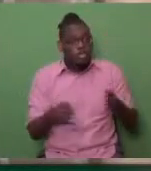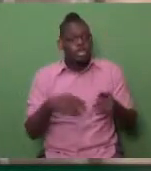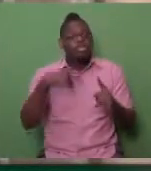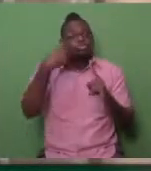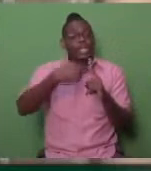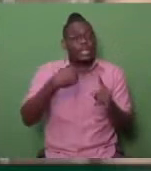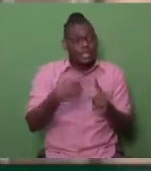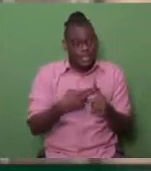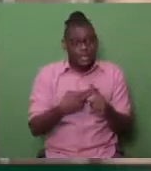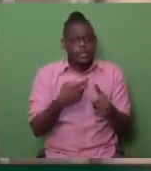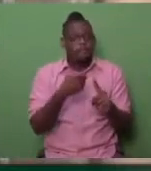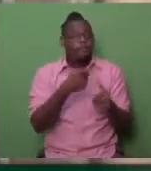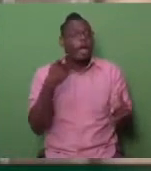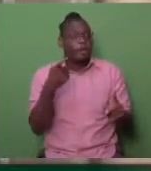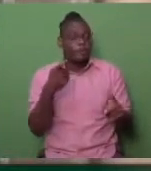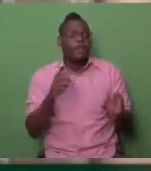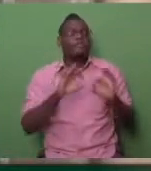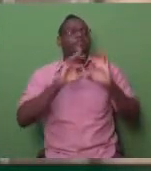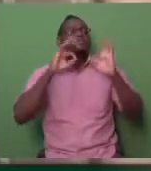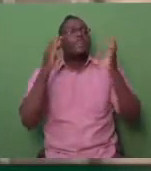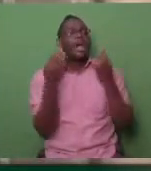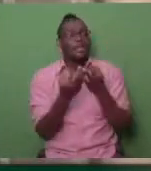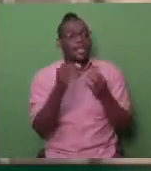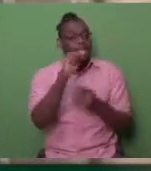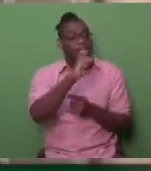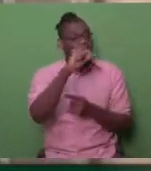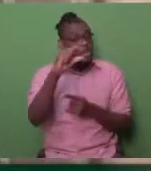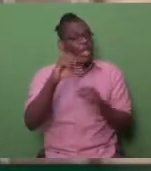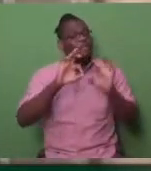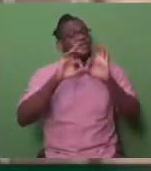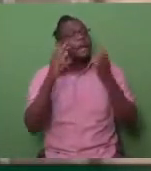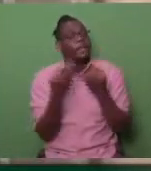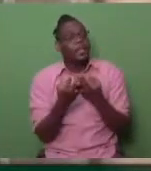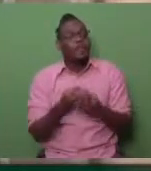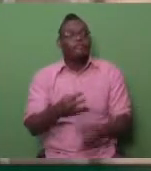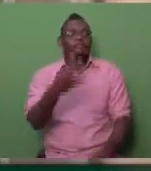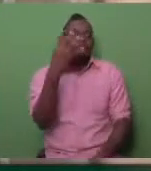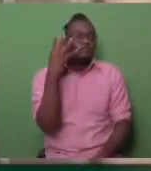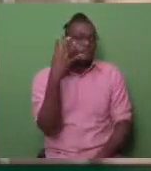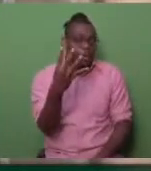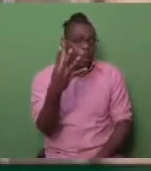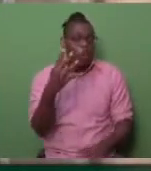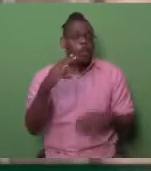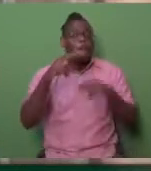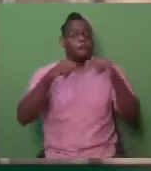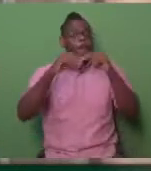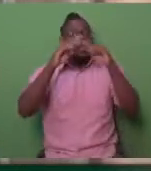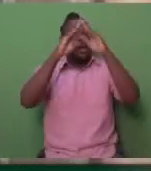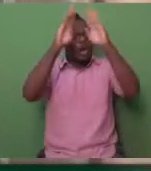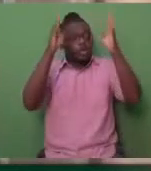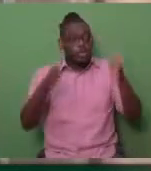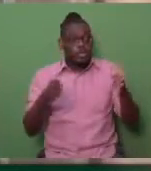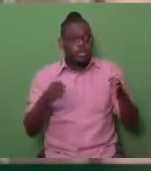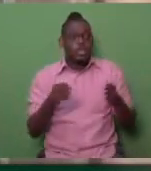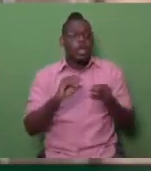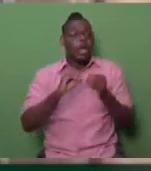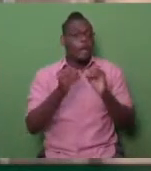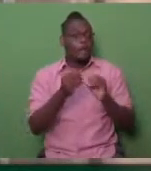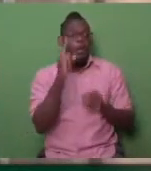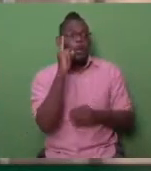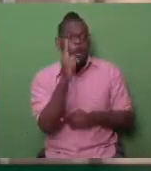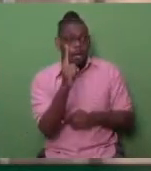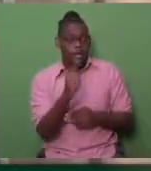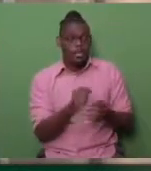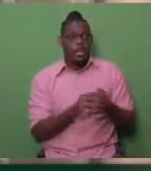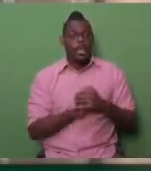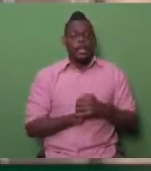General. So, Madam, when you go to the Ministry of Public Utilities at 1 Alexandra Place to complain about WASA and how you never